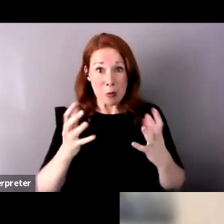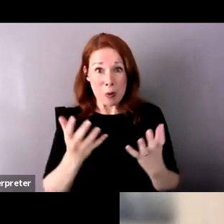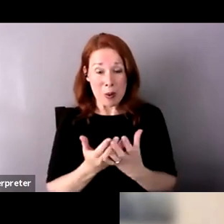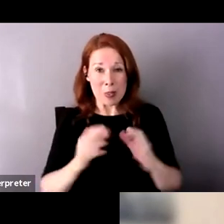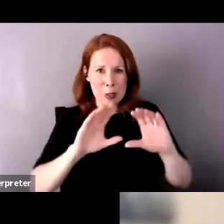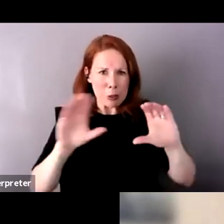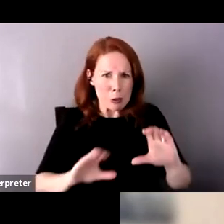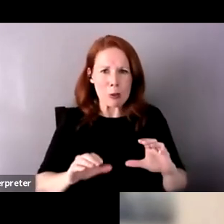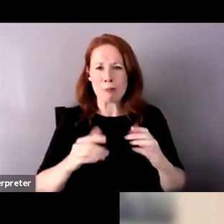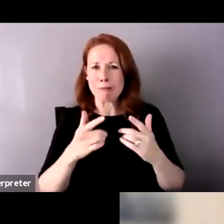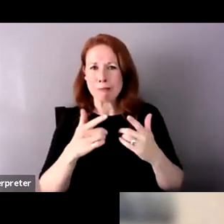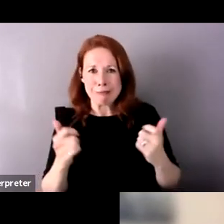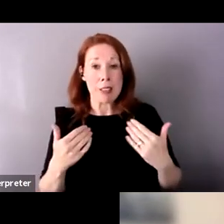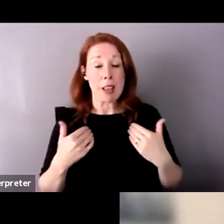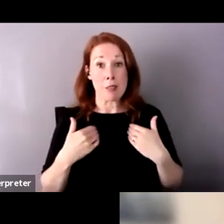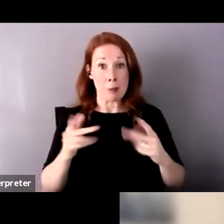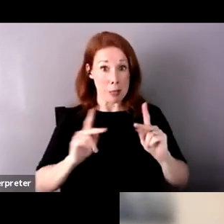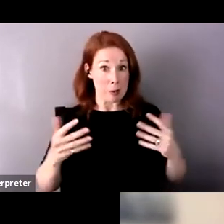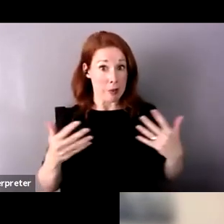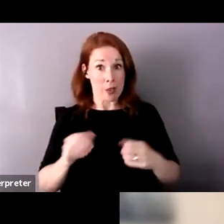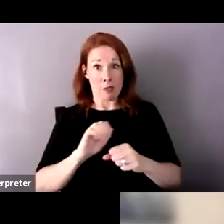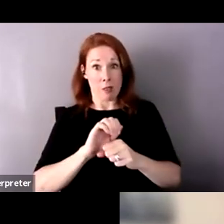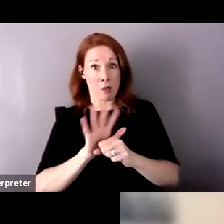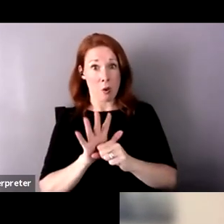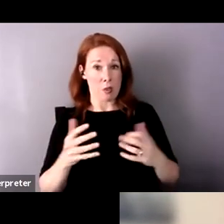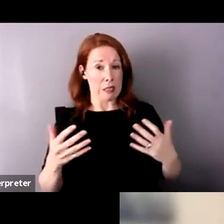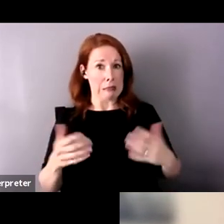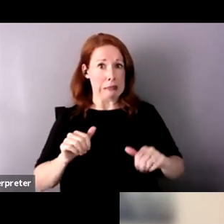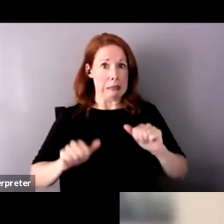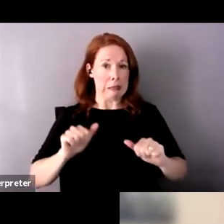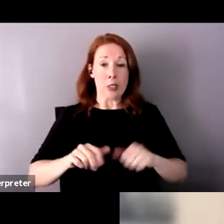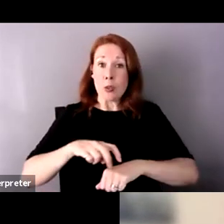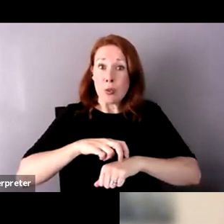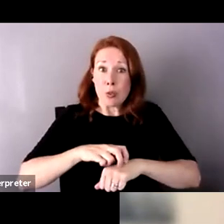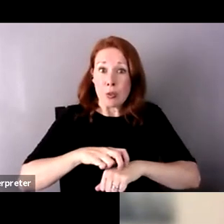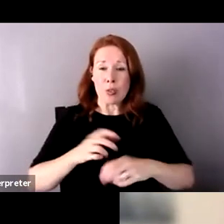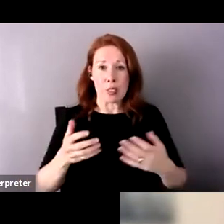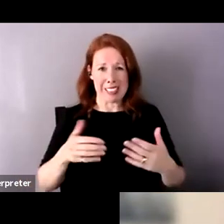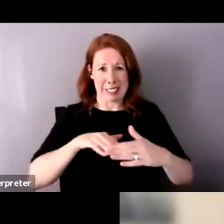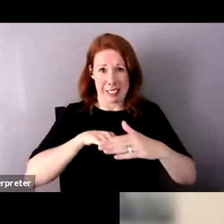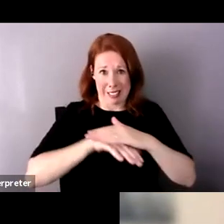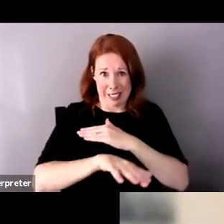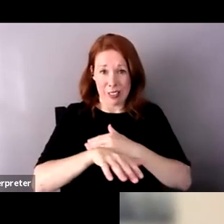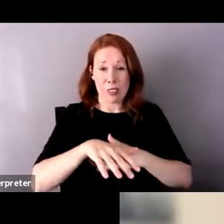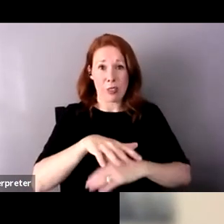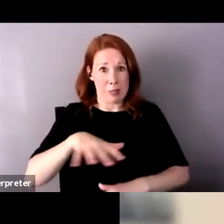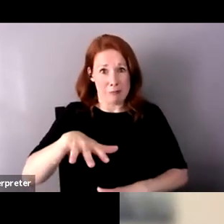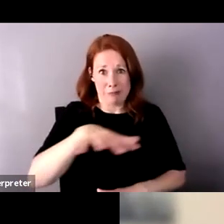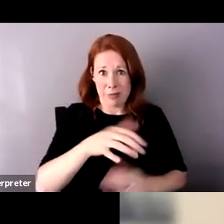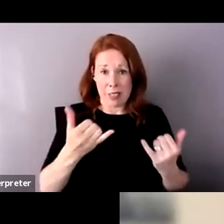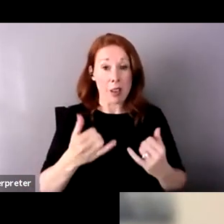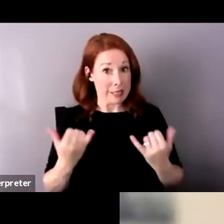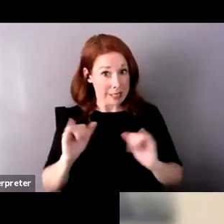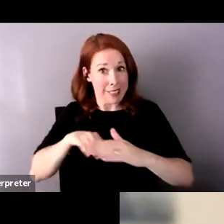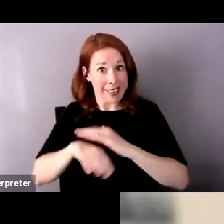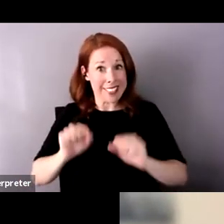still quite fearful of COVID or, you know, are nervous about coming to that space still get to access